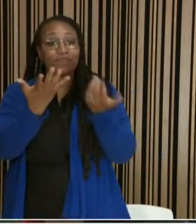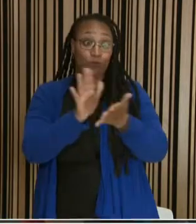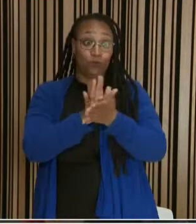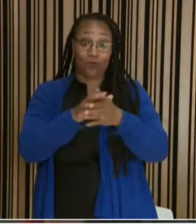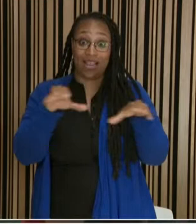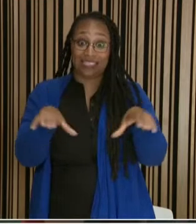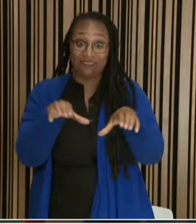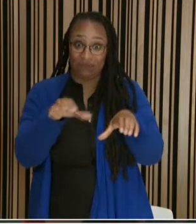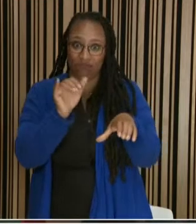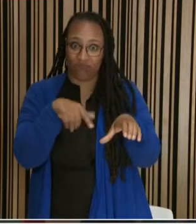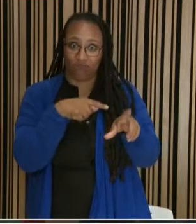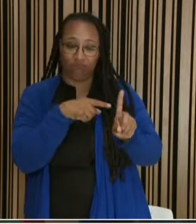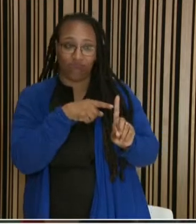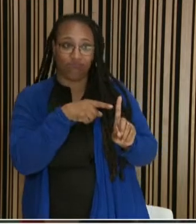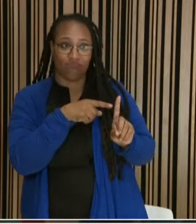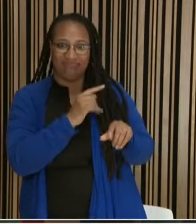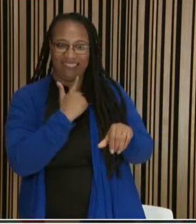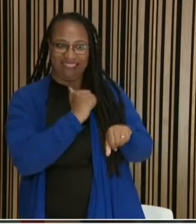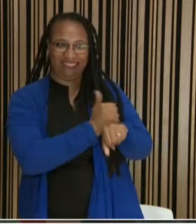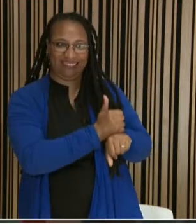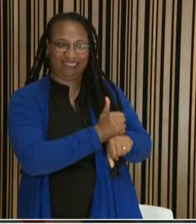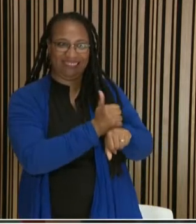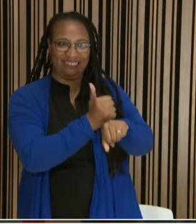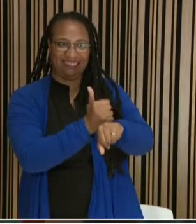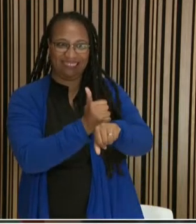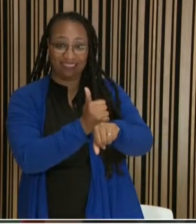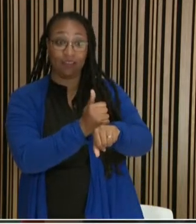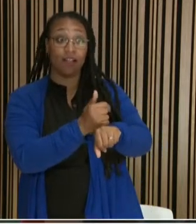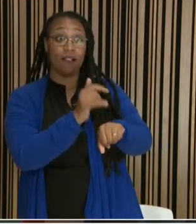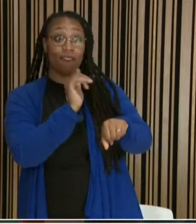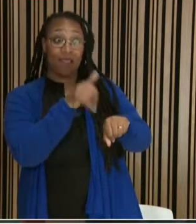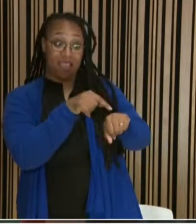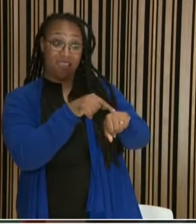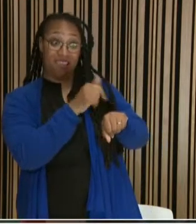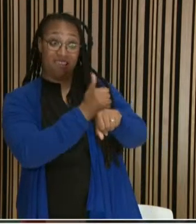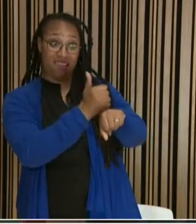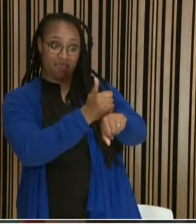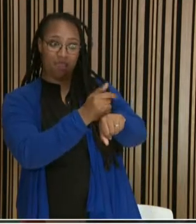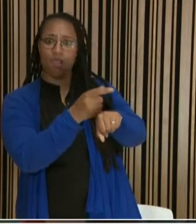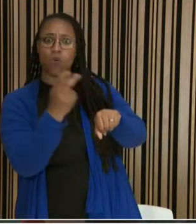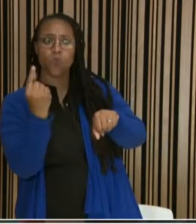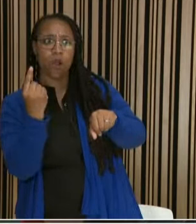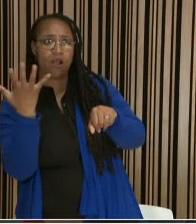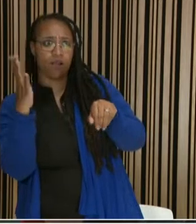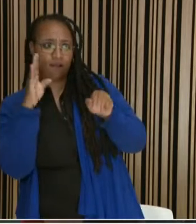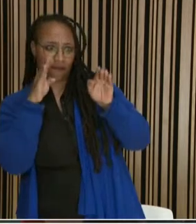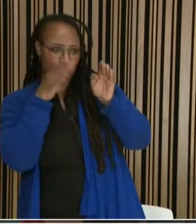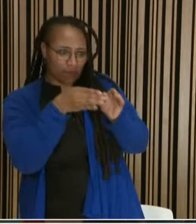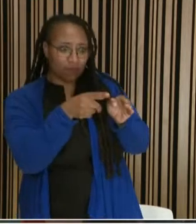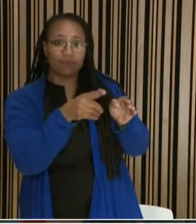us to really focus on our parents and families